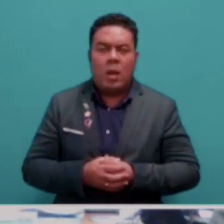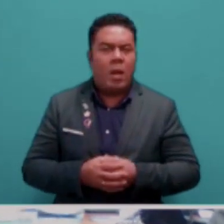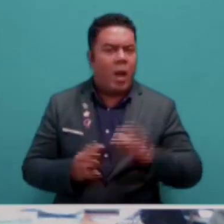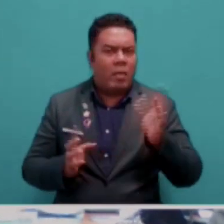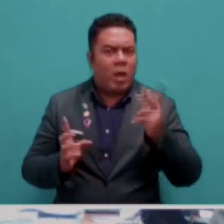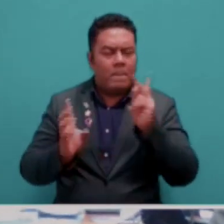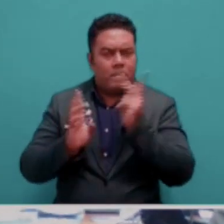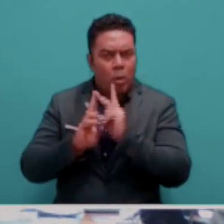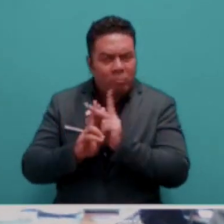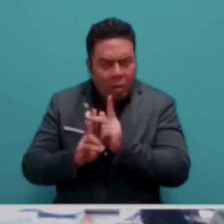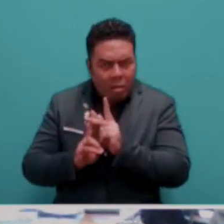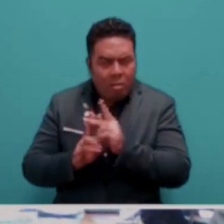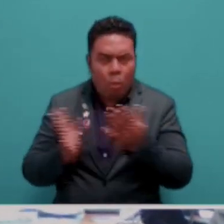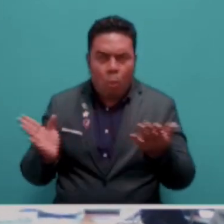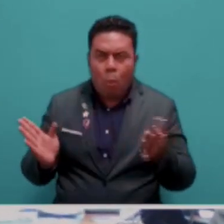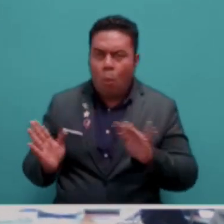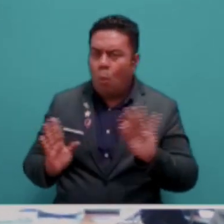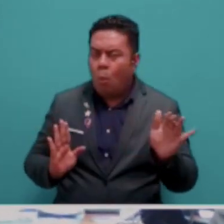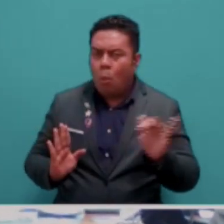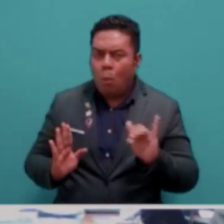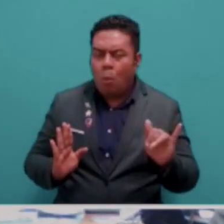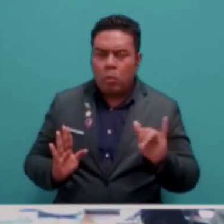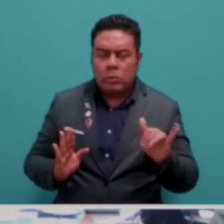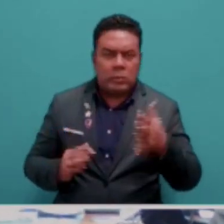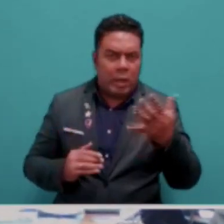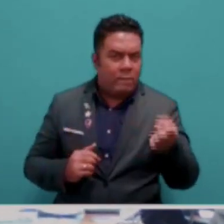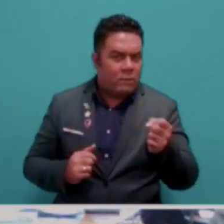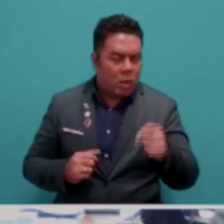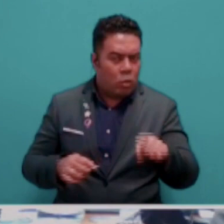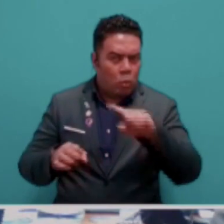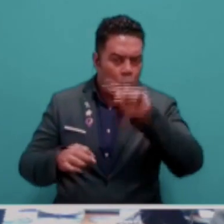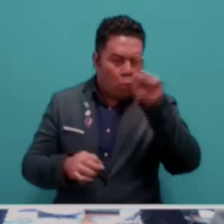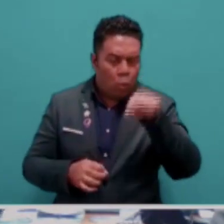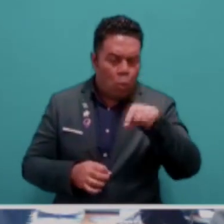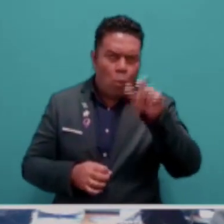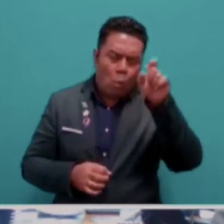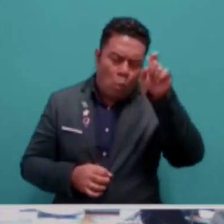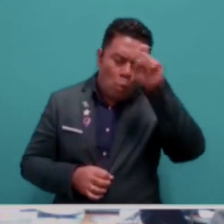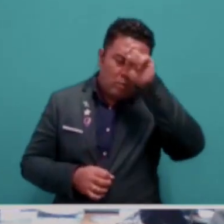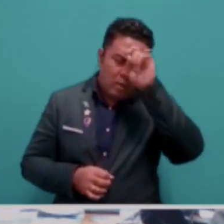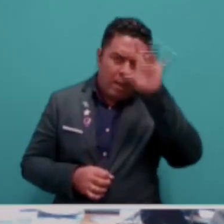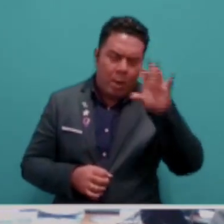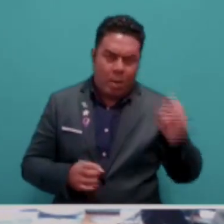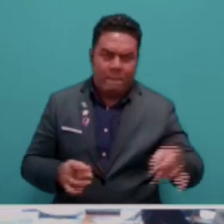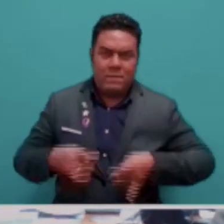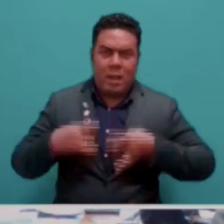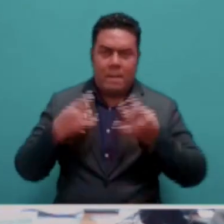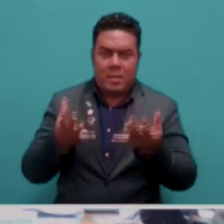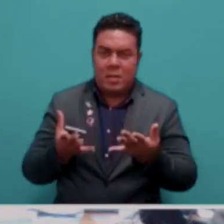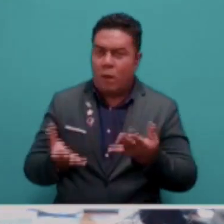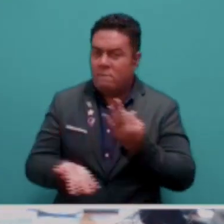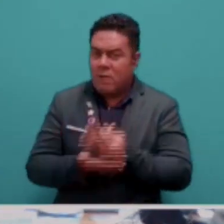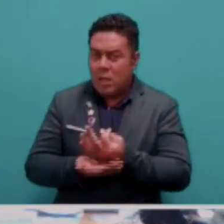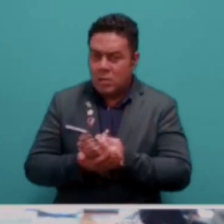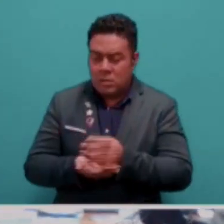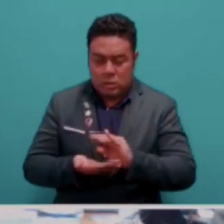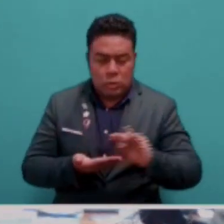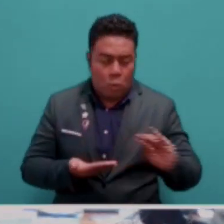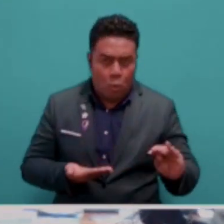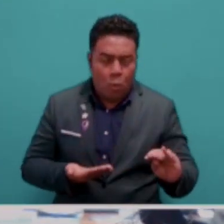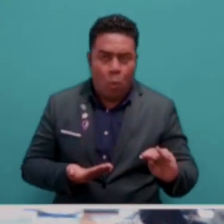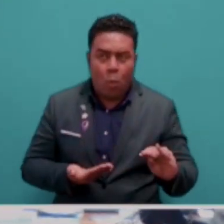political? Or is it a question of availability of funds?